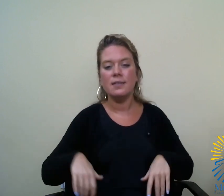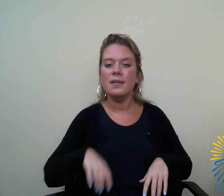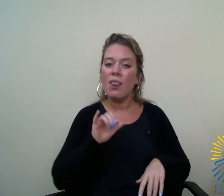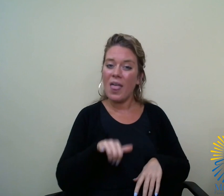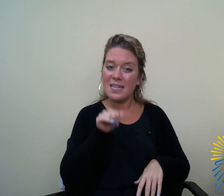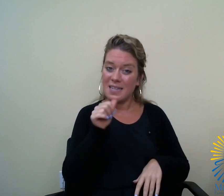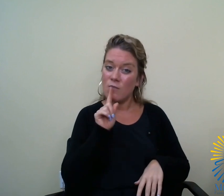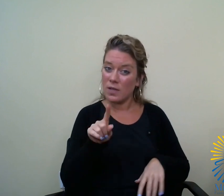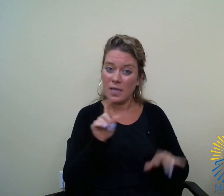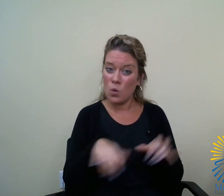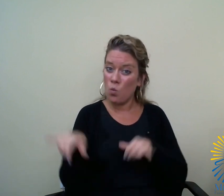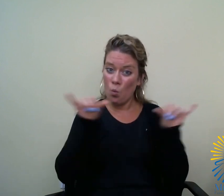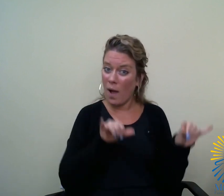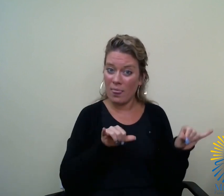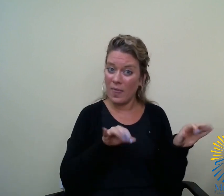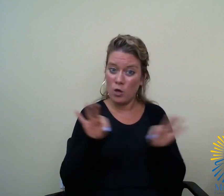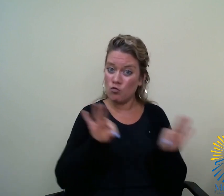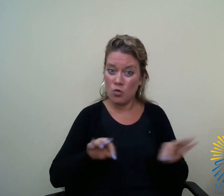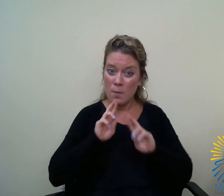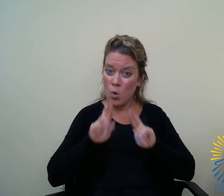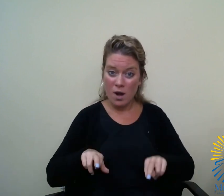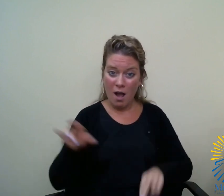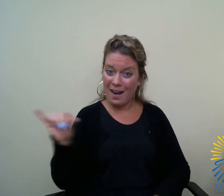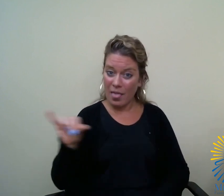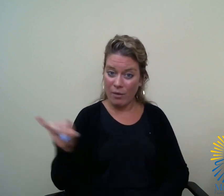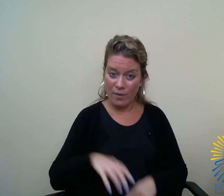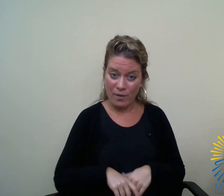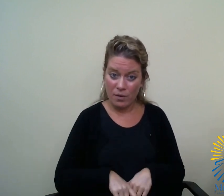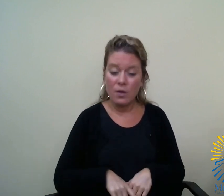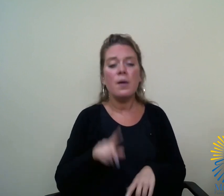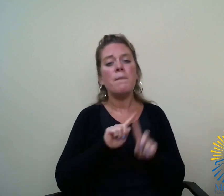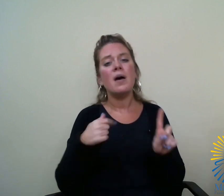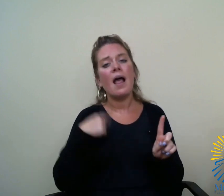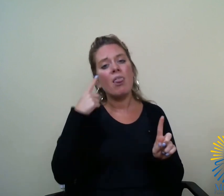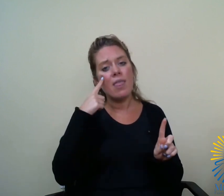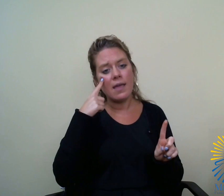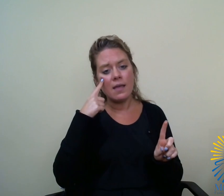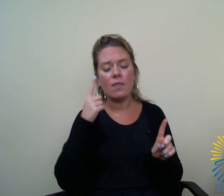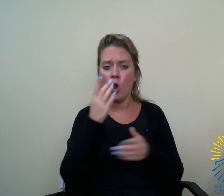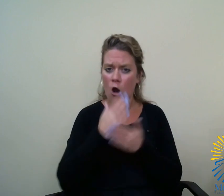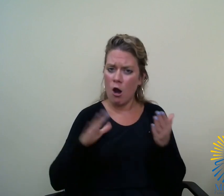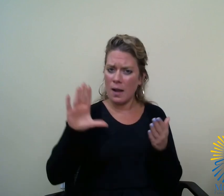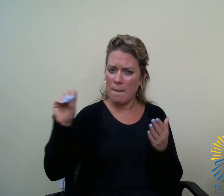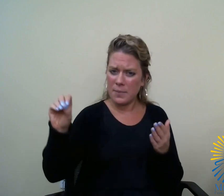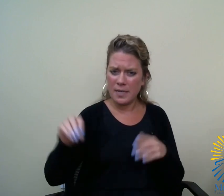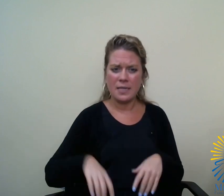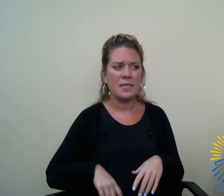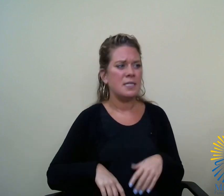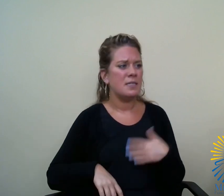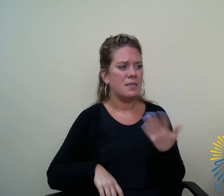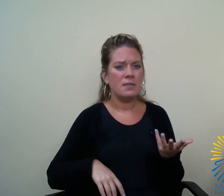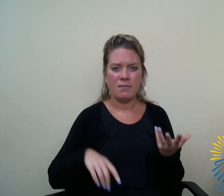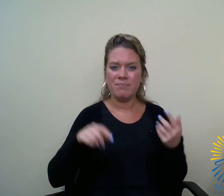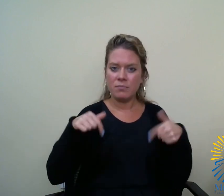widely reported on either. But I think we can certainly, like, there are companies out there like Vox, which made